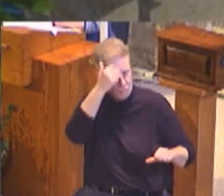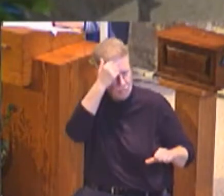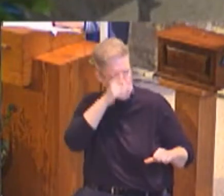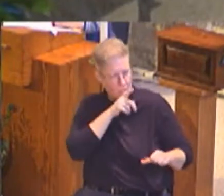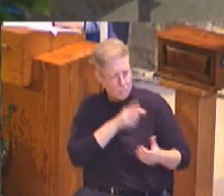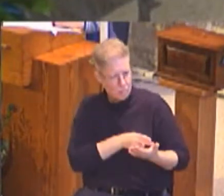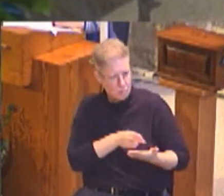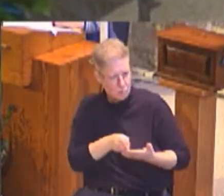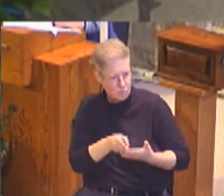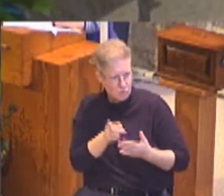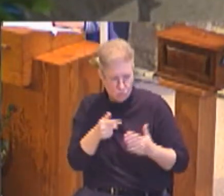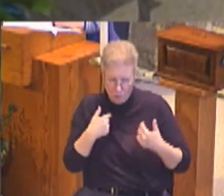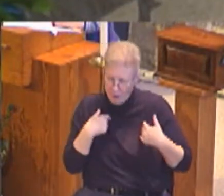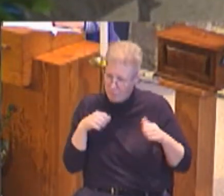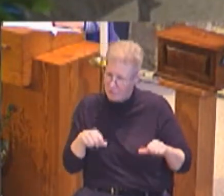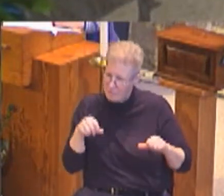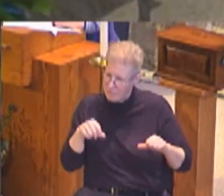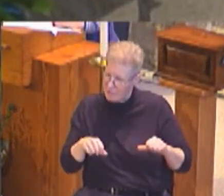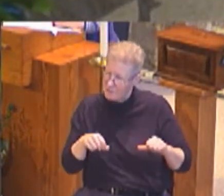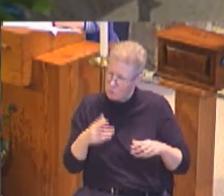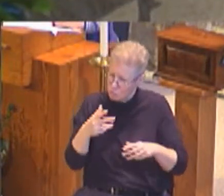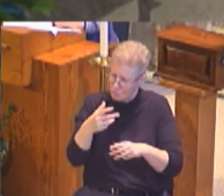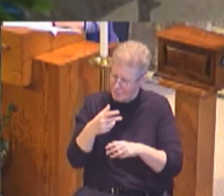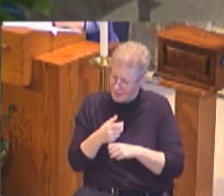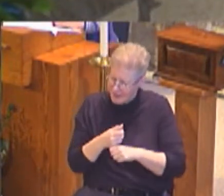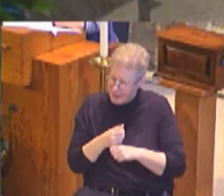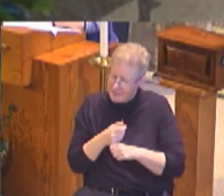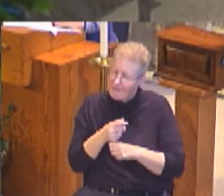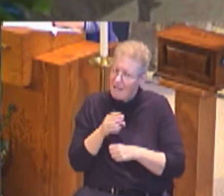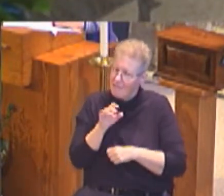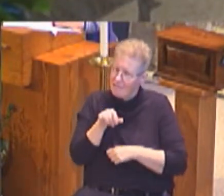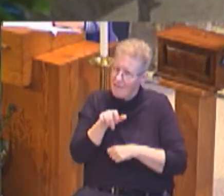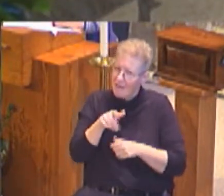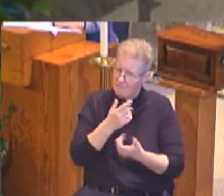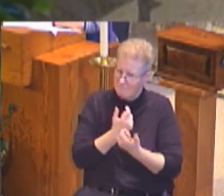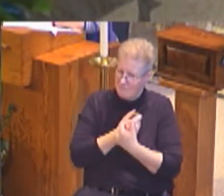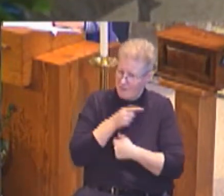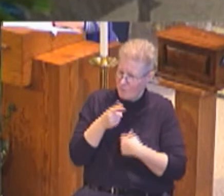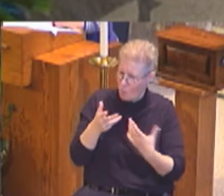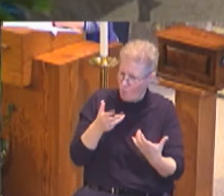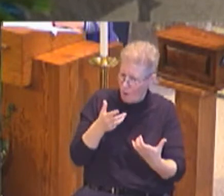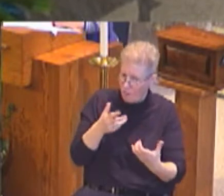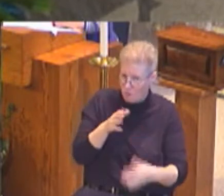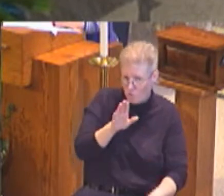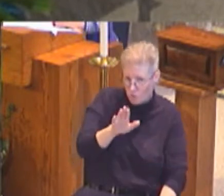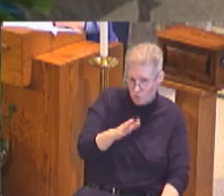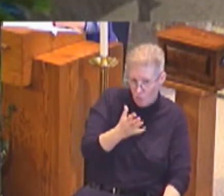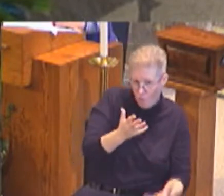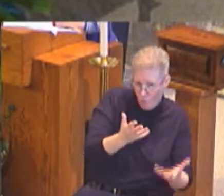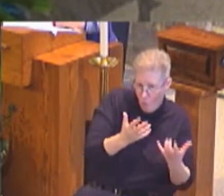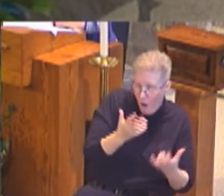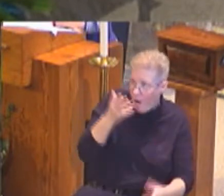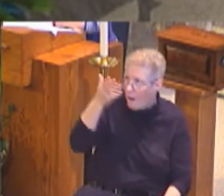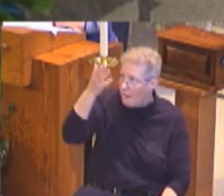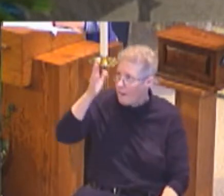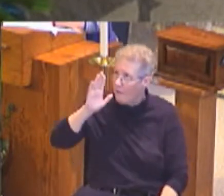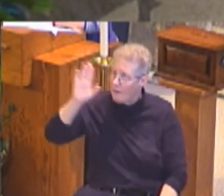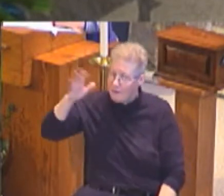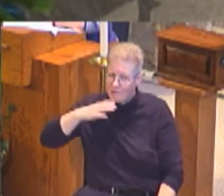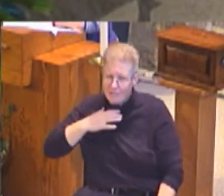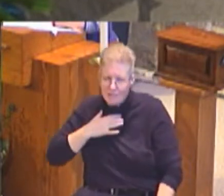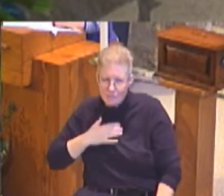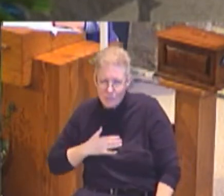want because God's will and your will are always the same. And God's will for you is to